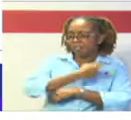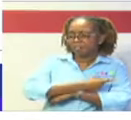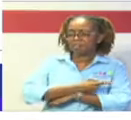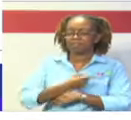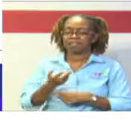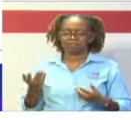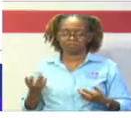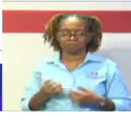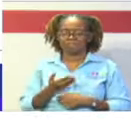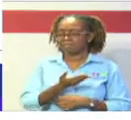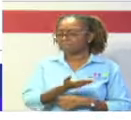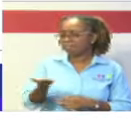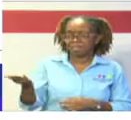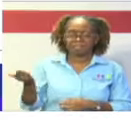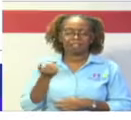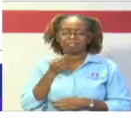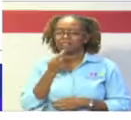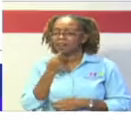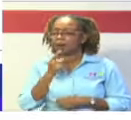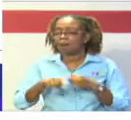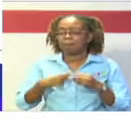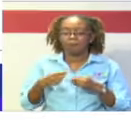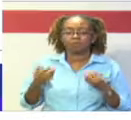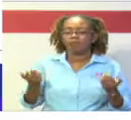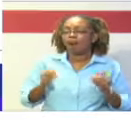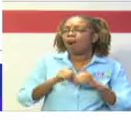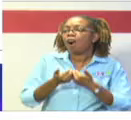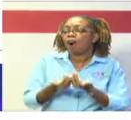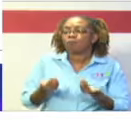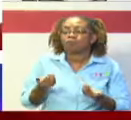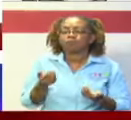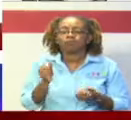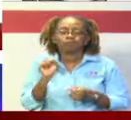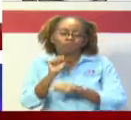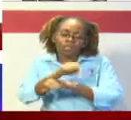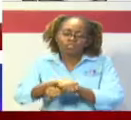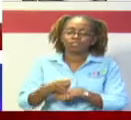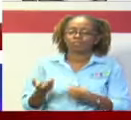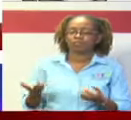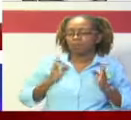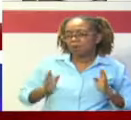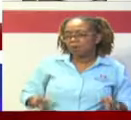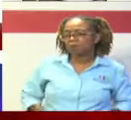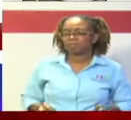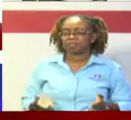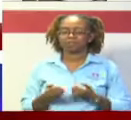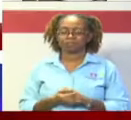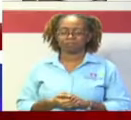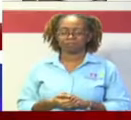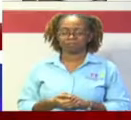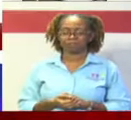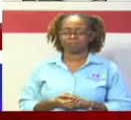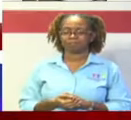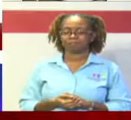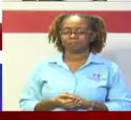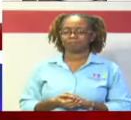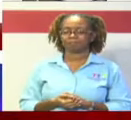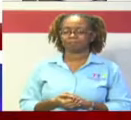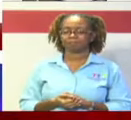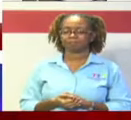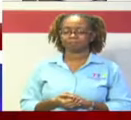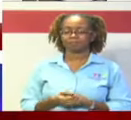you. All right, thank you okay. very much. All right, thank you for the question. Now, the first bit of your question, none